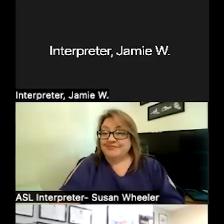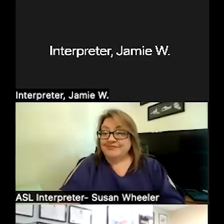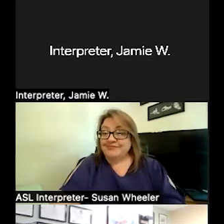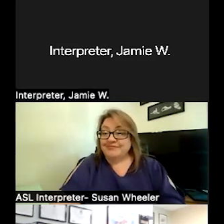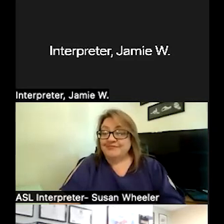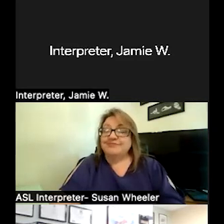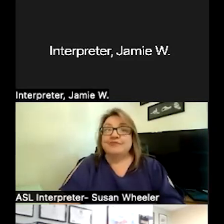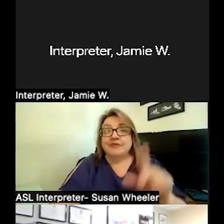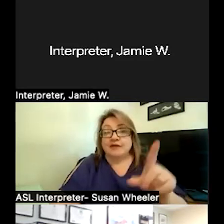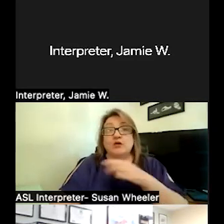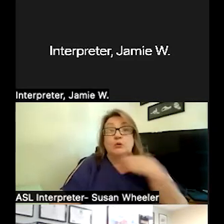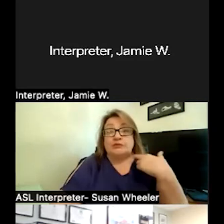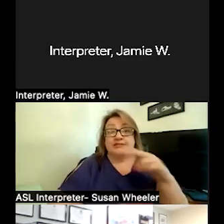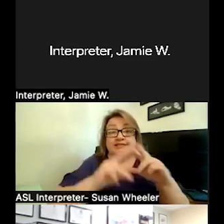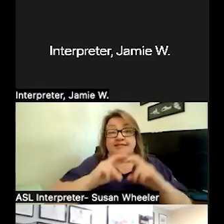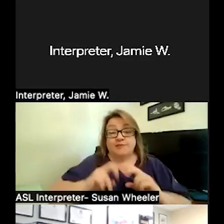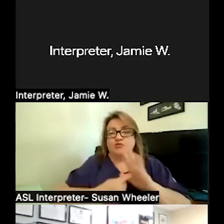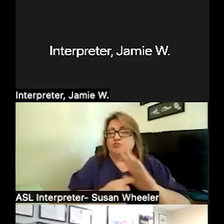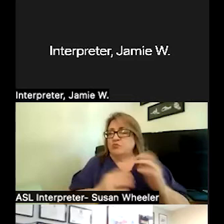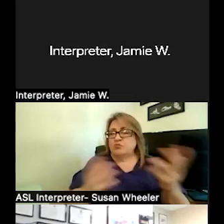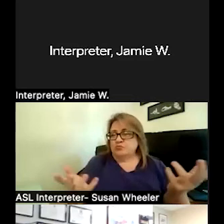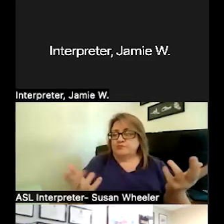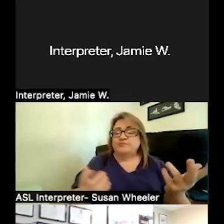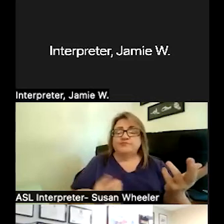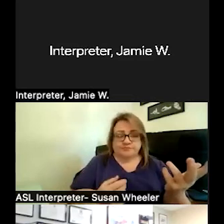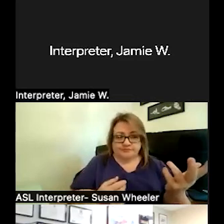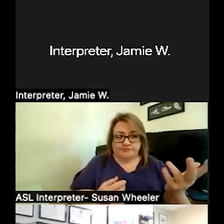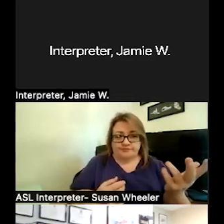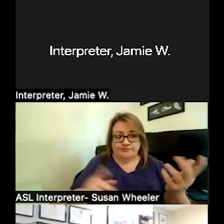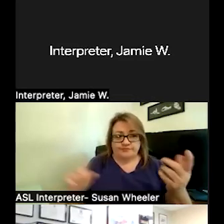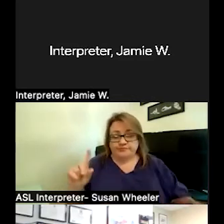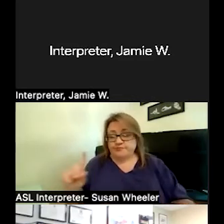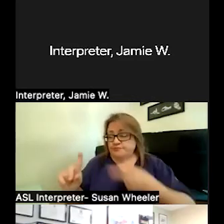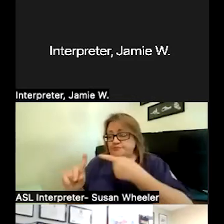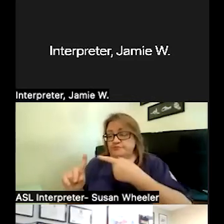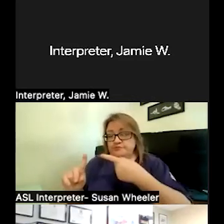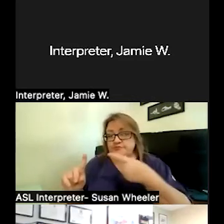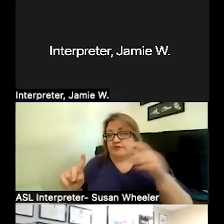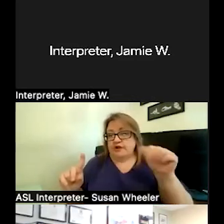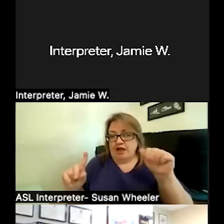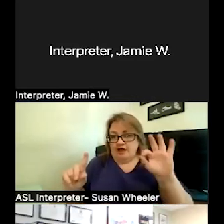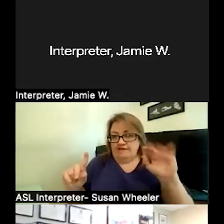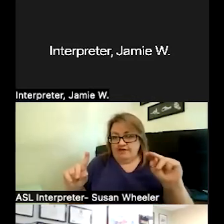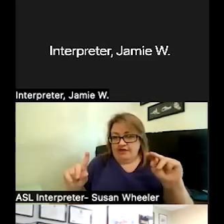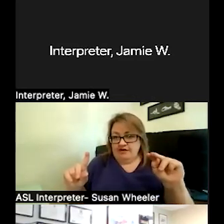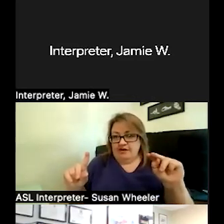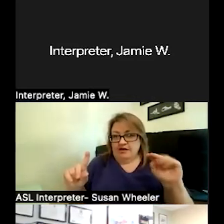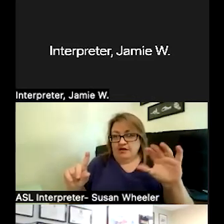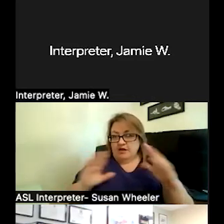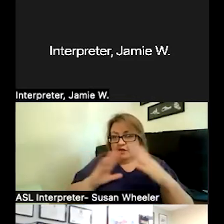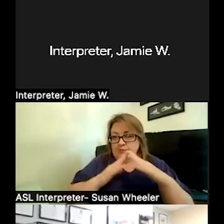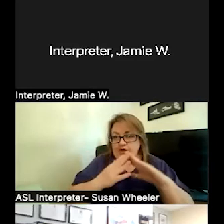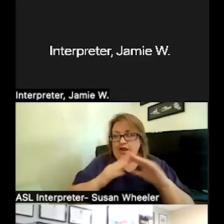This is a risk assessment showing how one particular AFN community or sub-community is